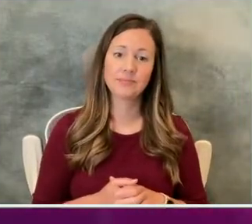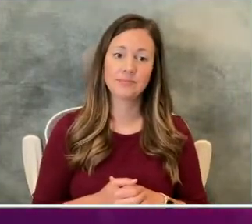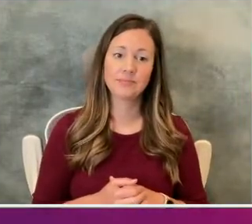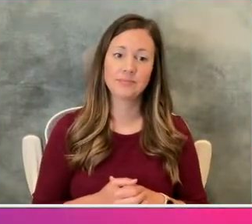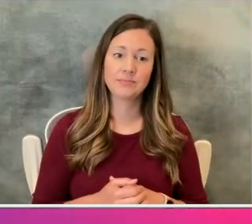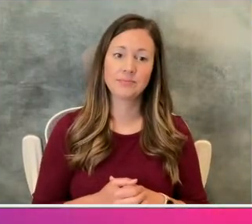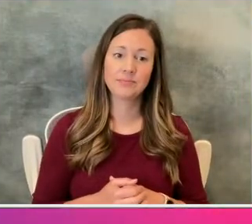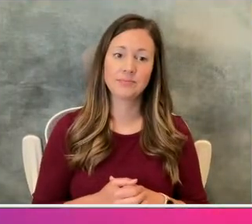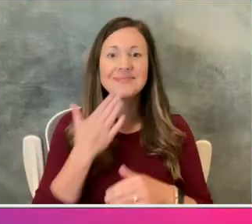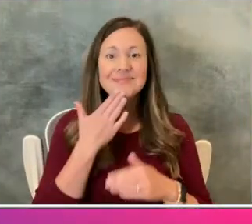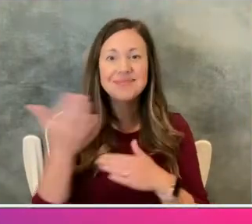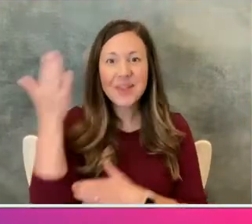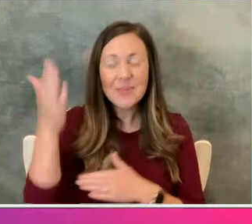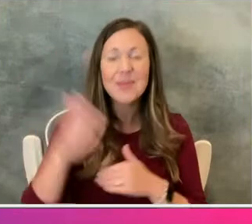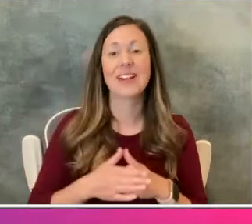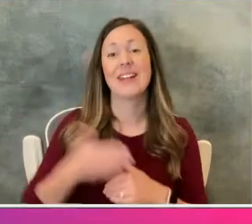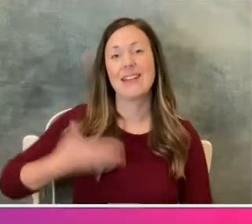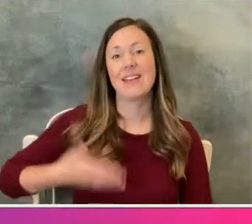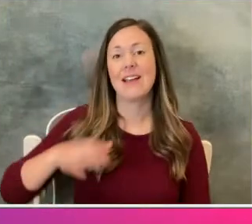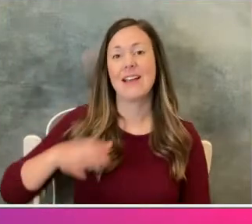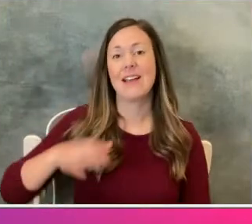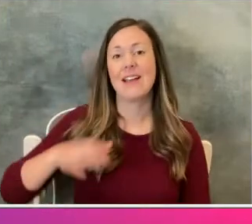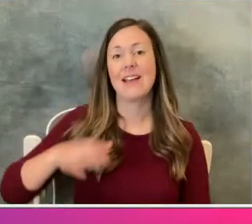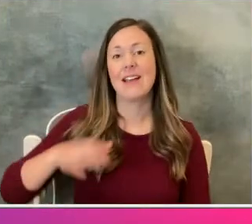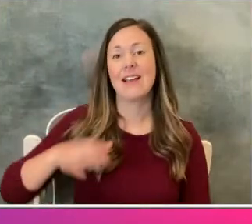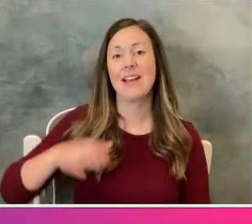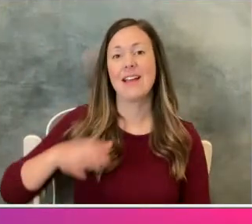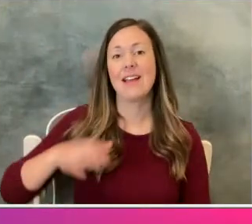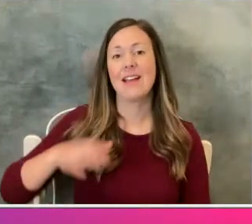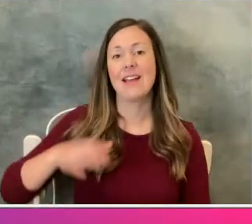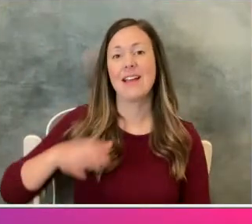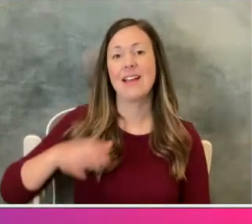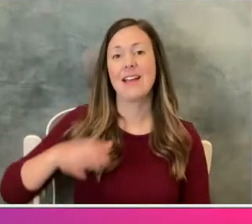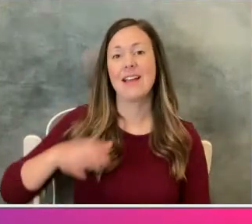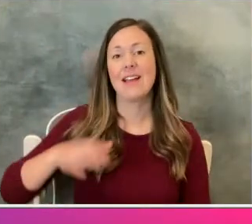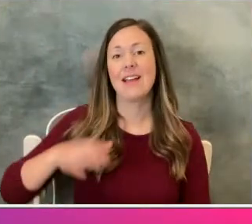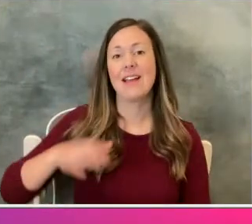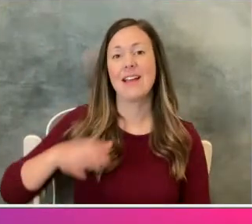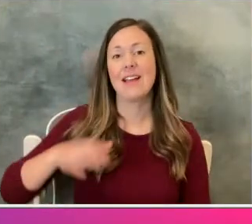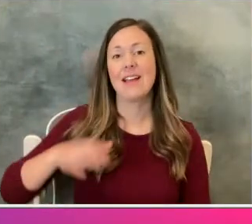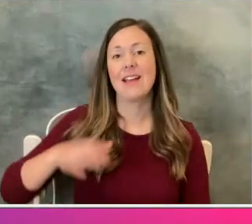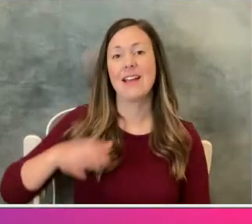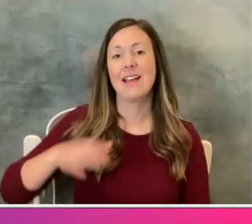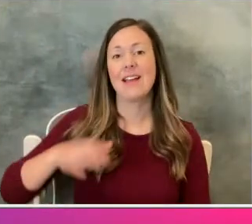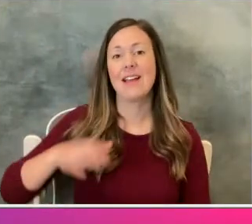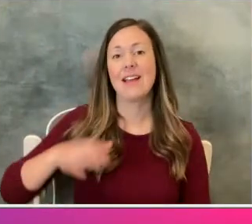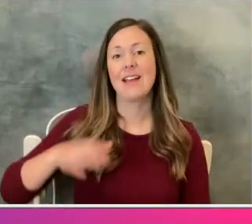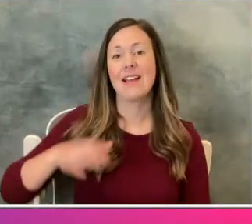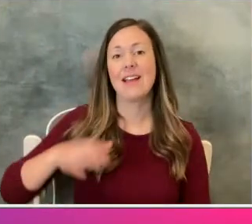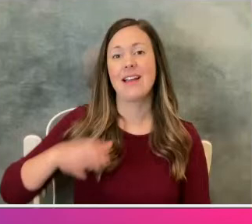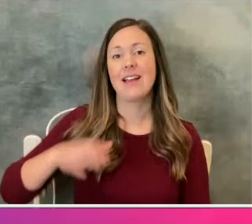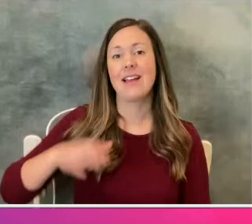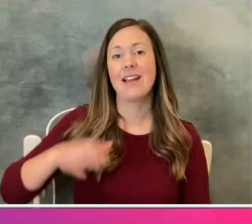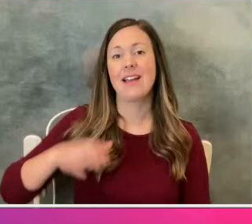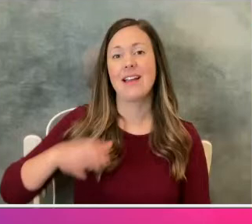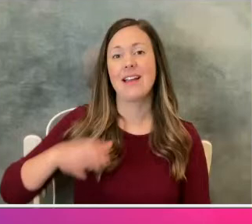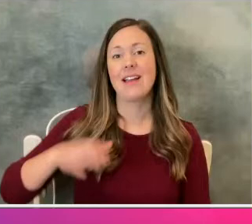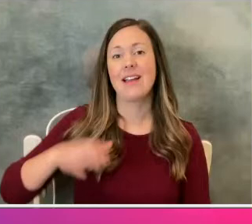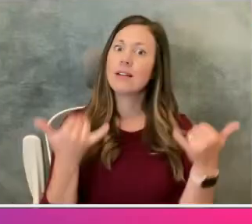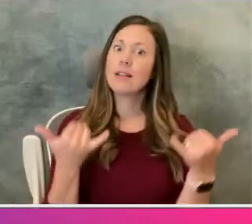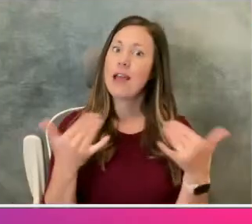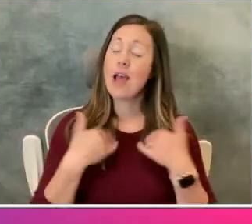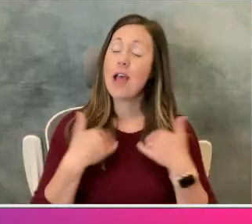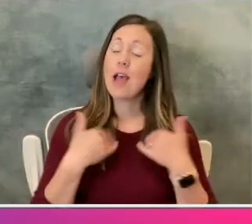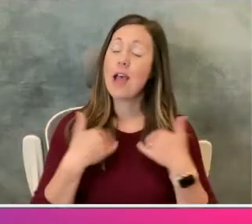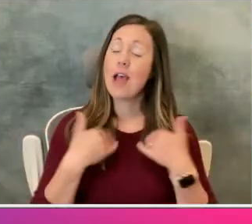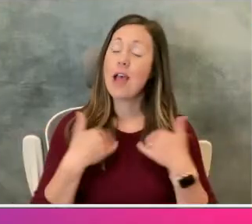Good morning, I'm Alexis Del Cid. Welcome to Season 3 of All Things Heart. And this season we have a new time slot, 8 a.m., so